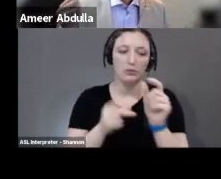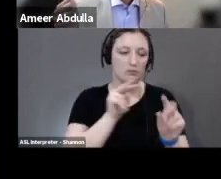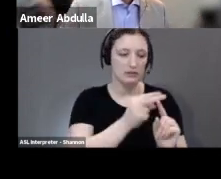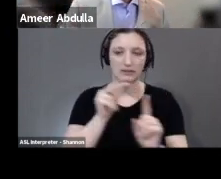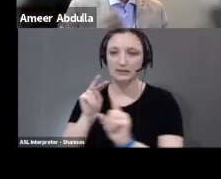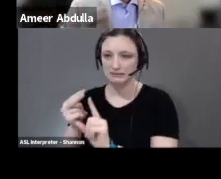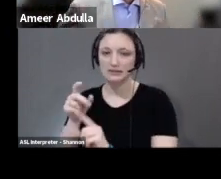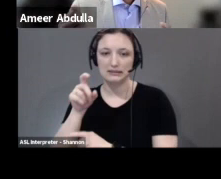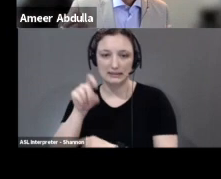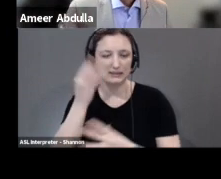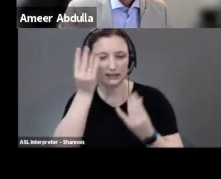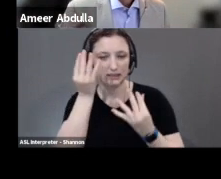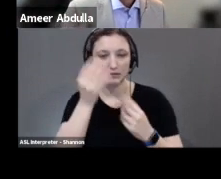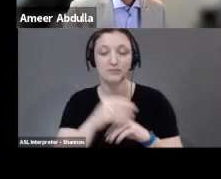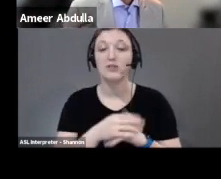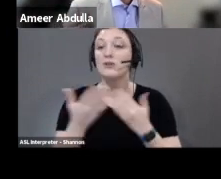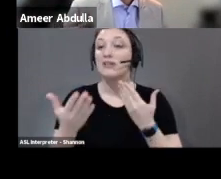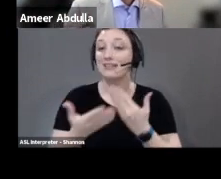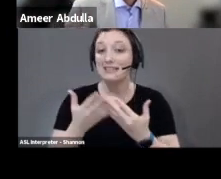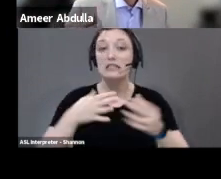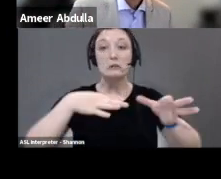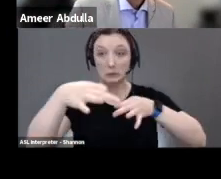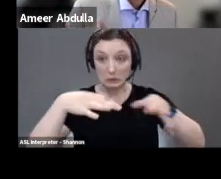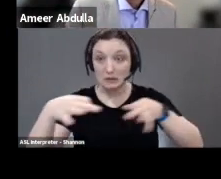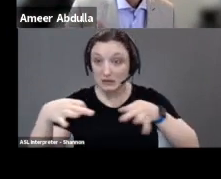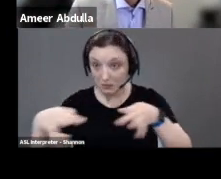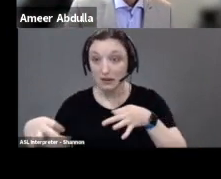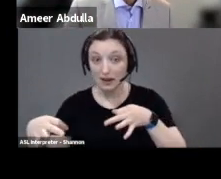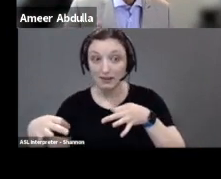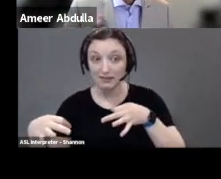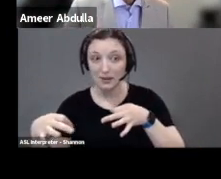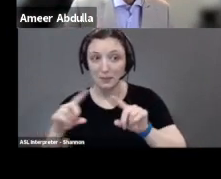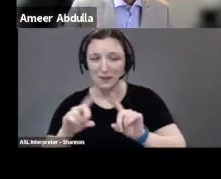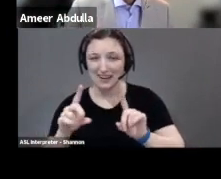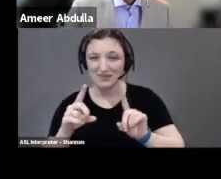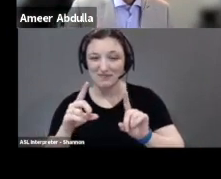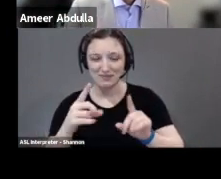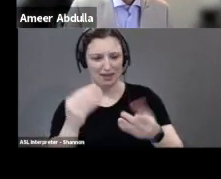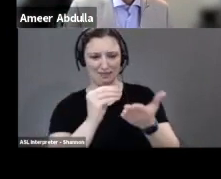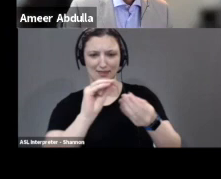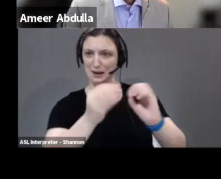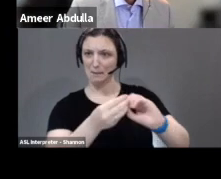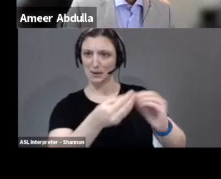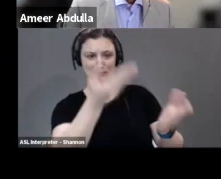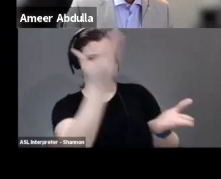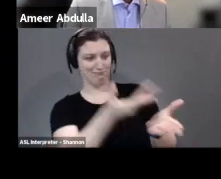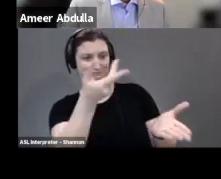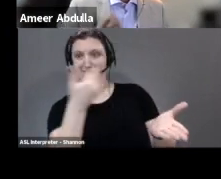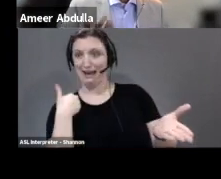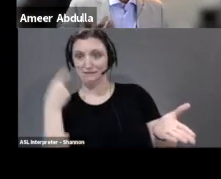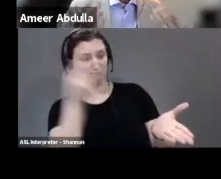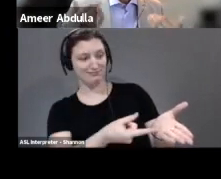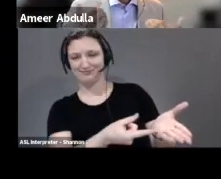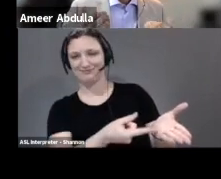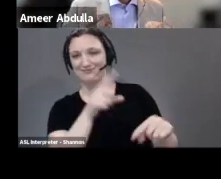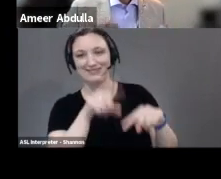articulate the push and pull, very difficult to identify, well, what is the right number for compensation? From